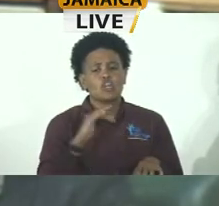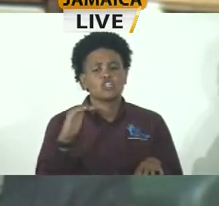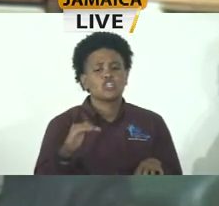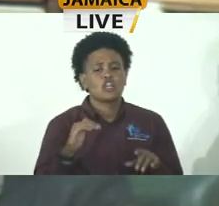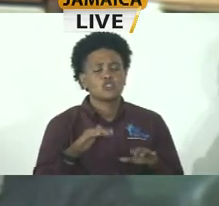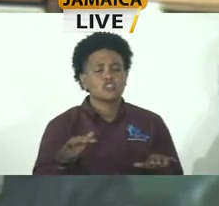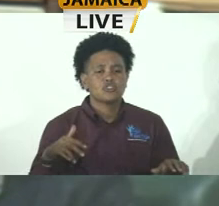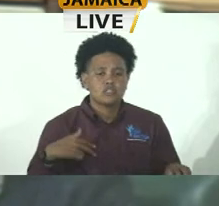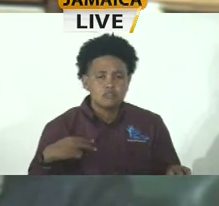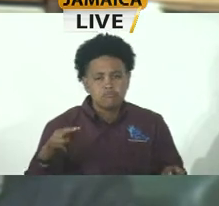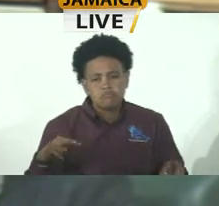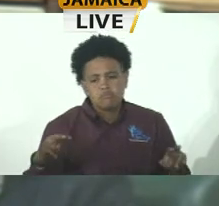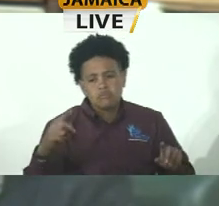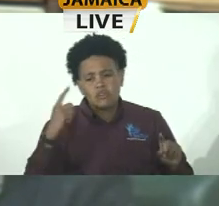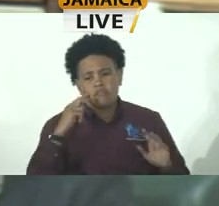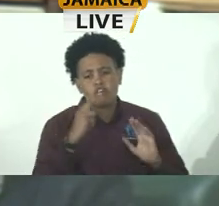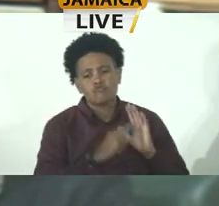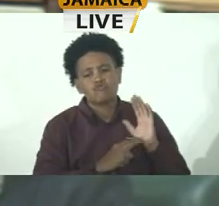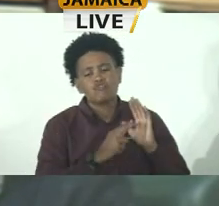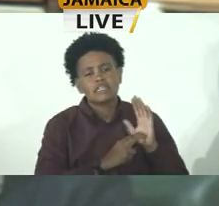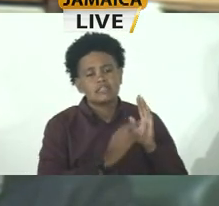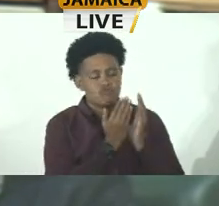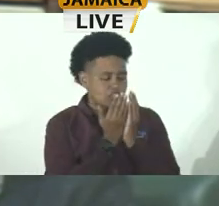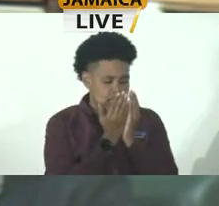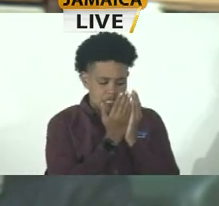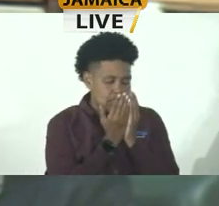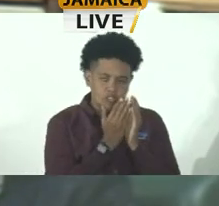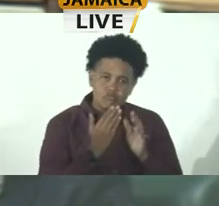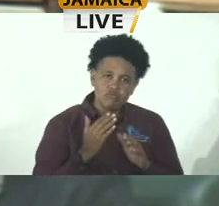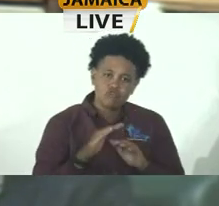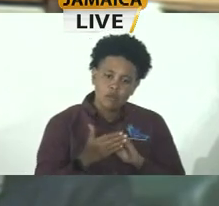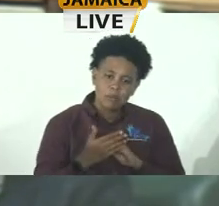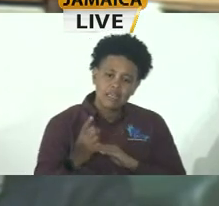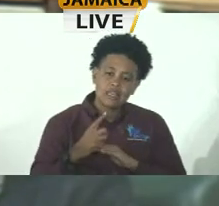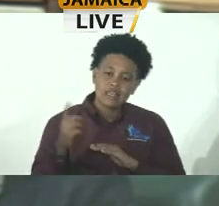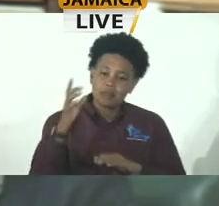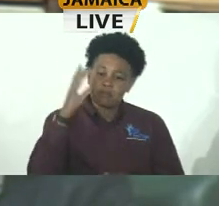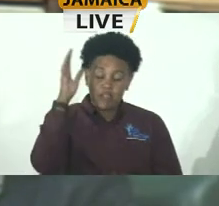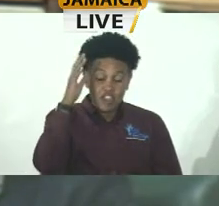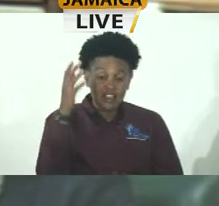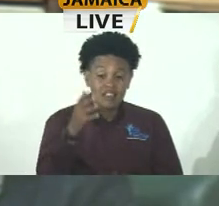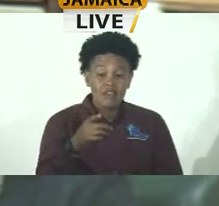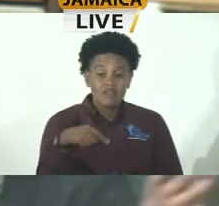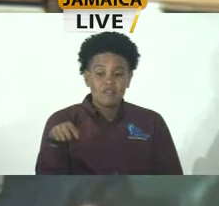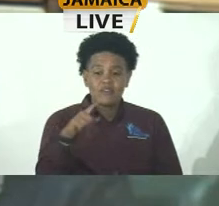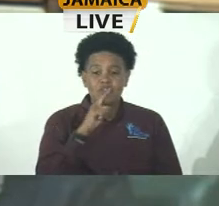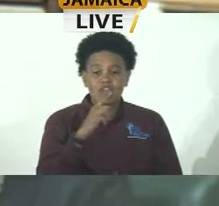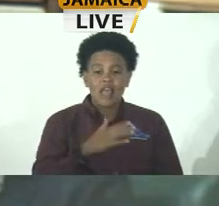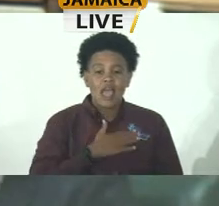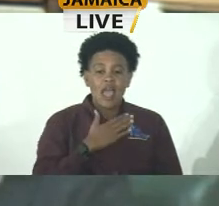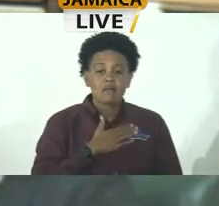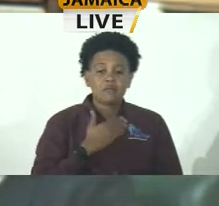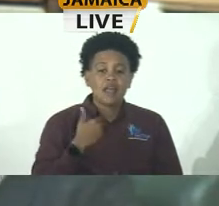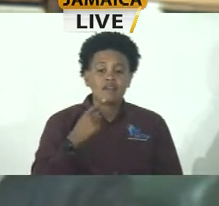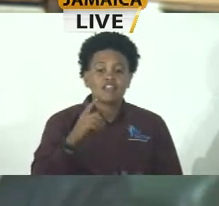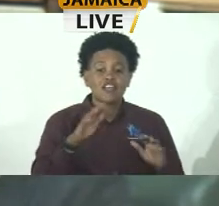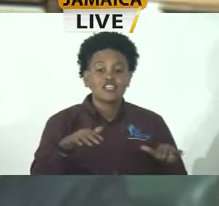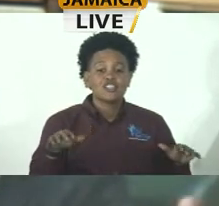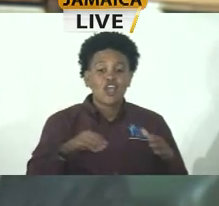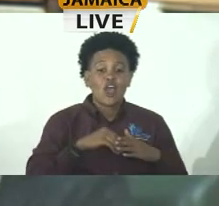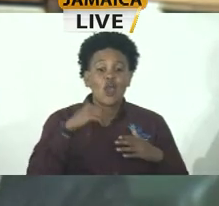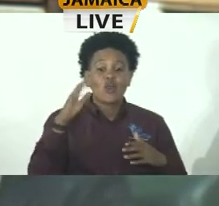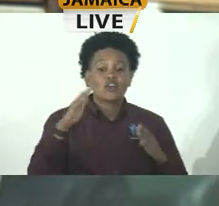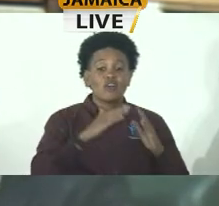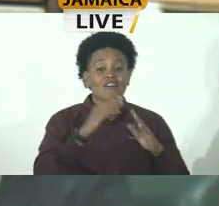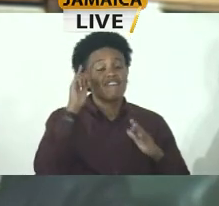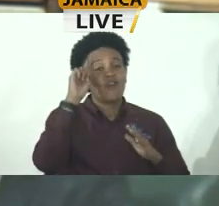children for read across jamaica and their parents were there and they were so happy to have their children out of the house even for